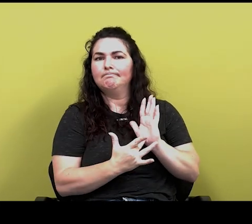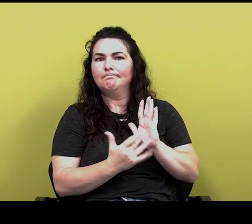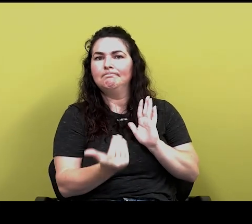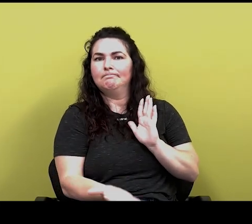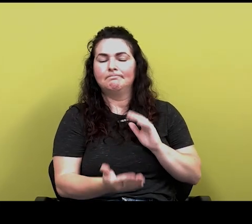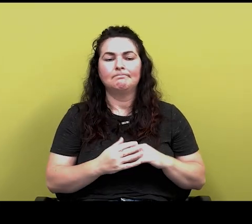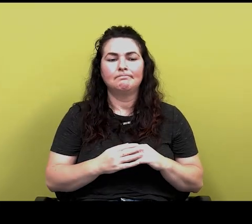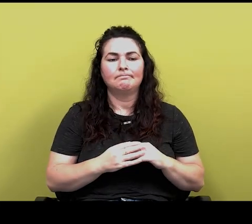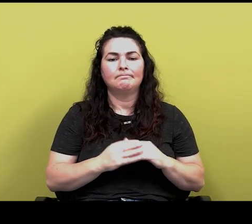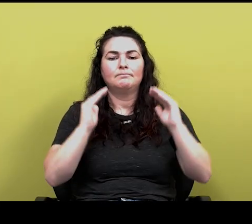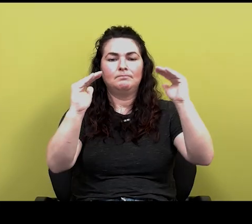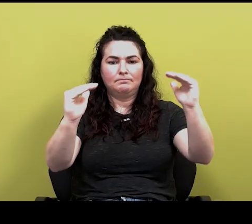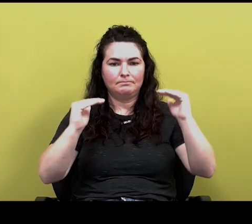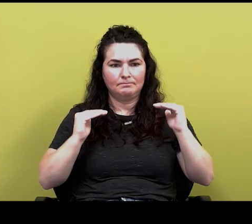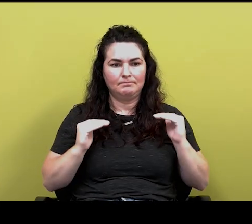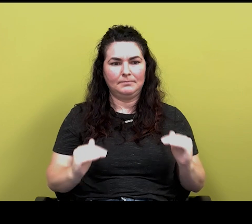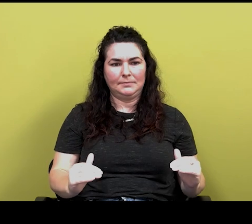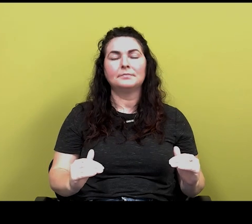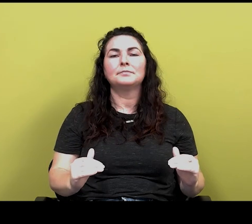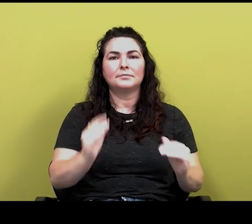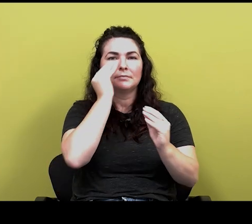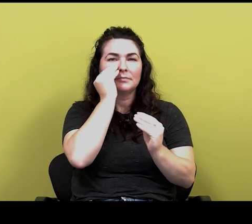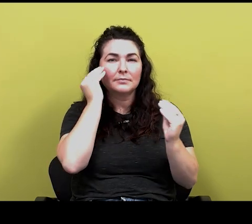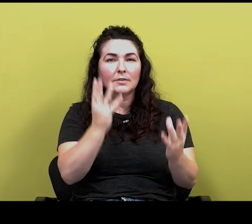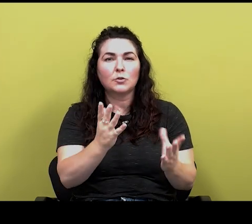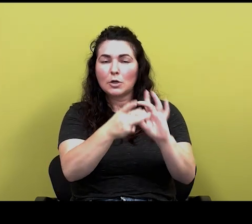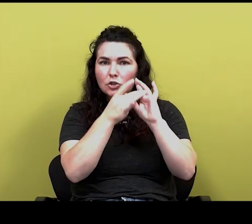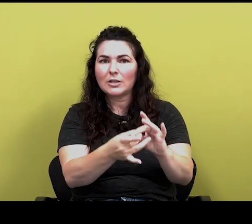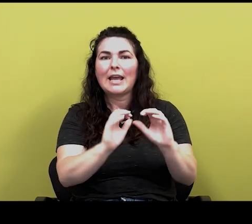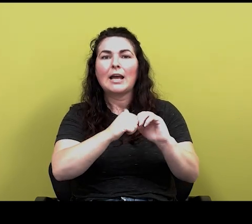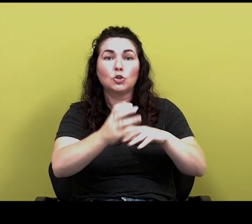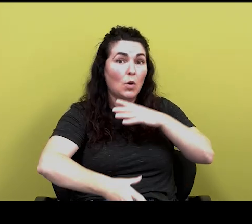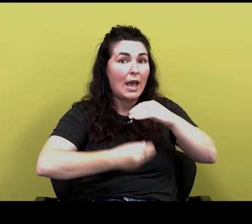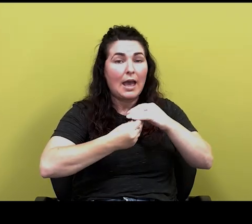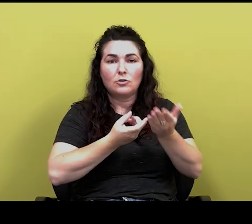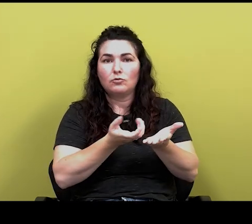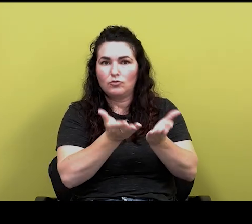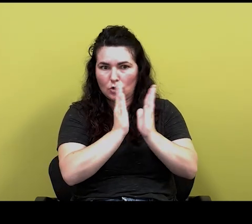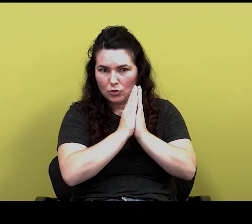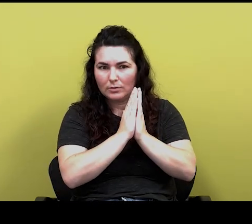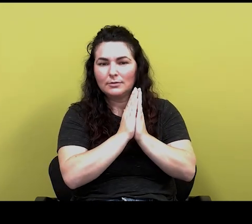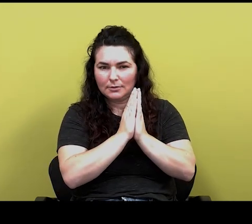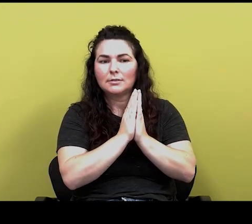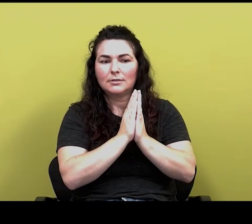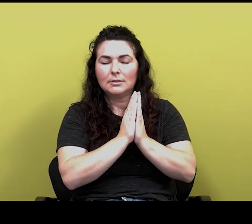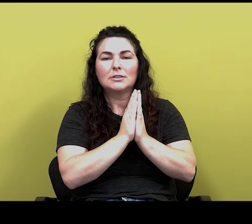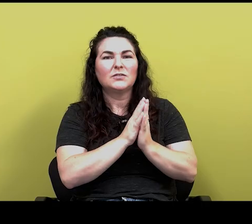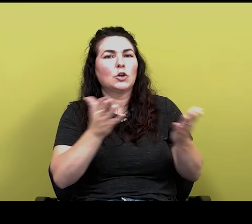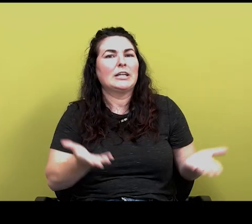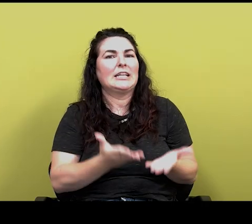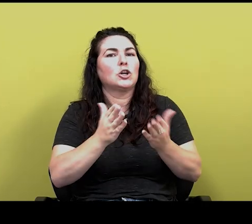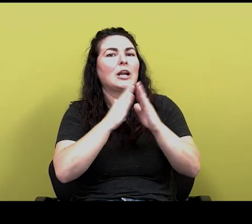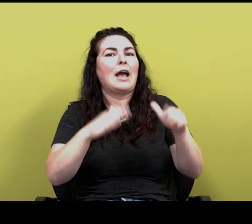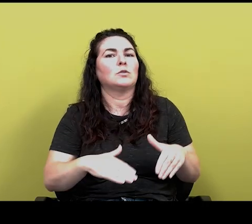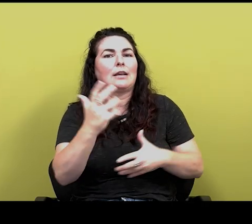on-campus housing. The second to last option has information about how to add a request for an on-campus housing accommodation if